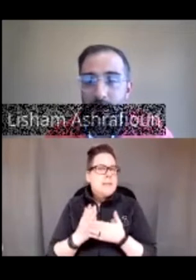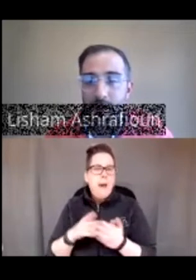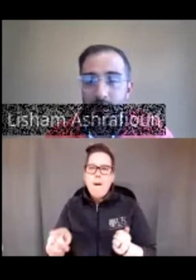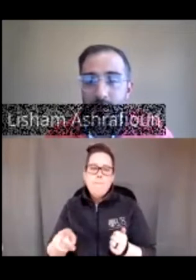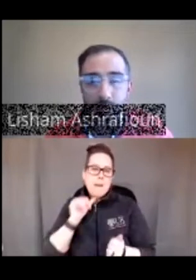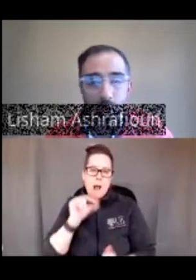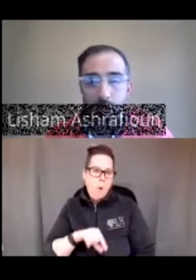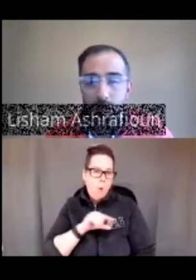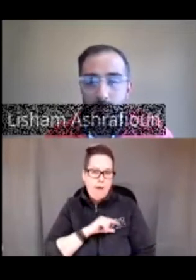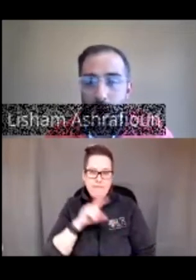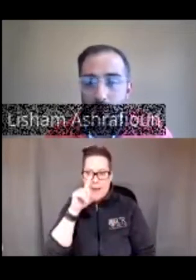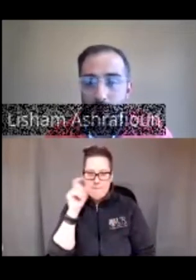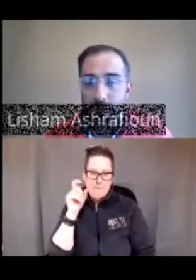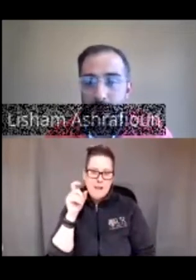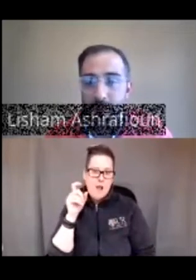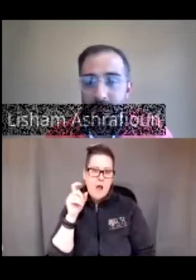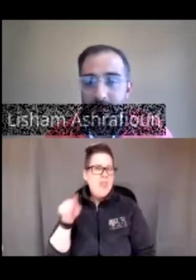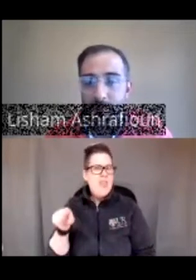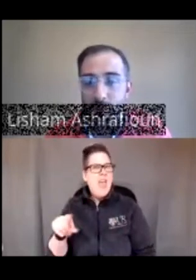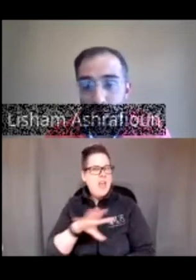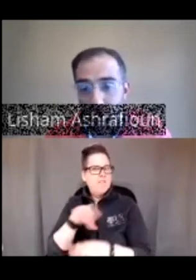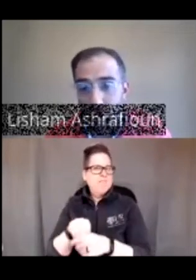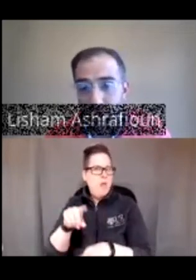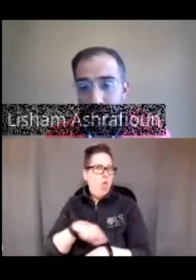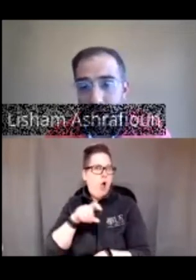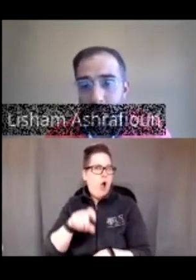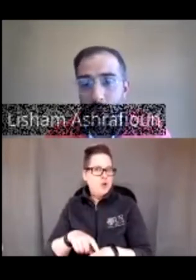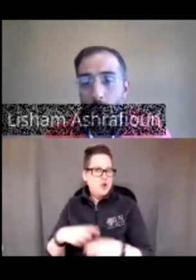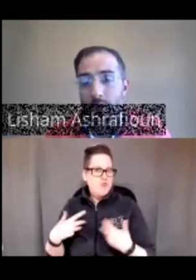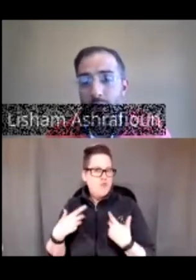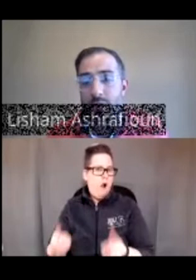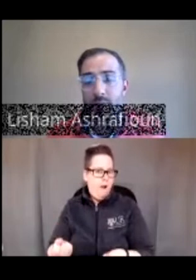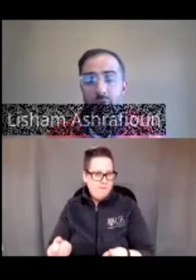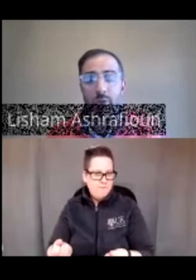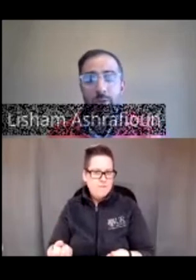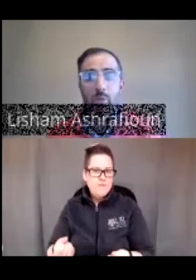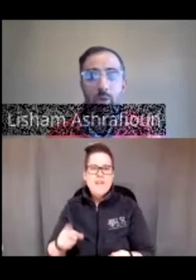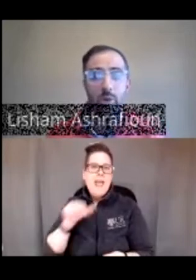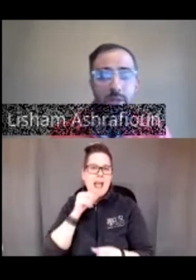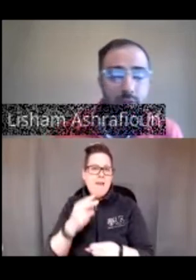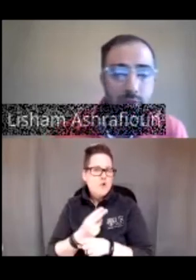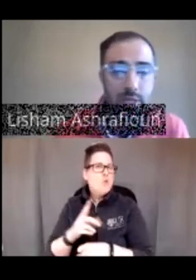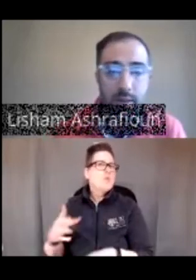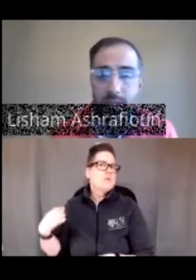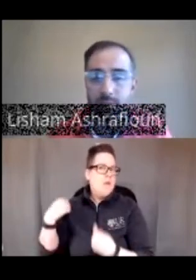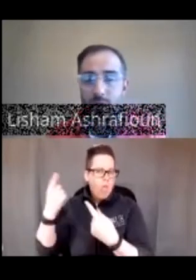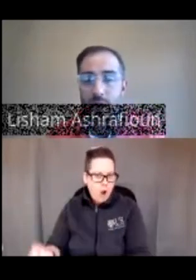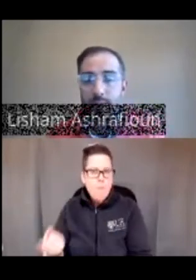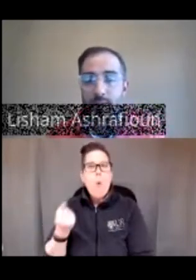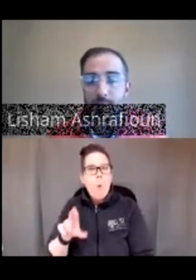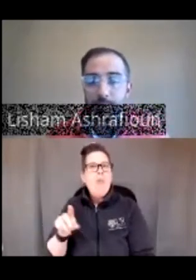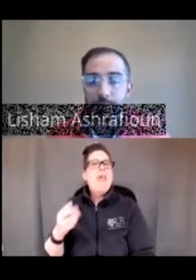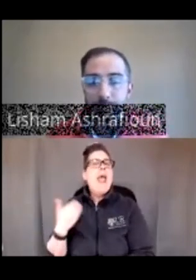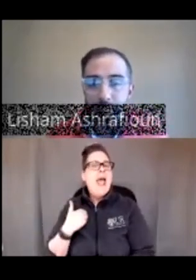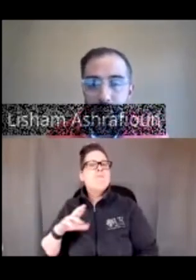either, in long-term recovery and thus haven't used for a long time, or they're using prescription opioids and they're using them as